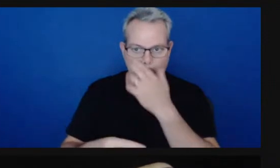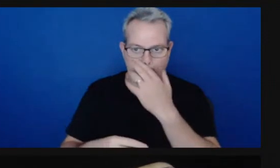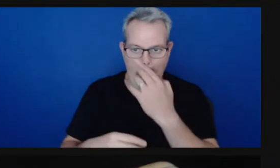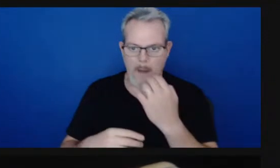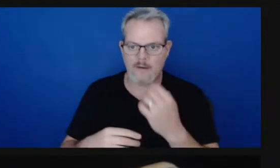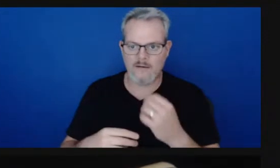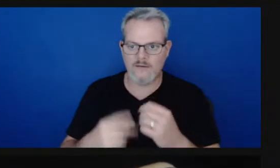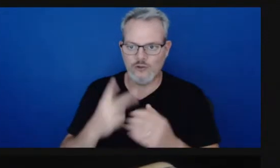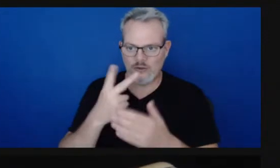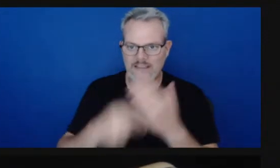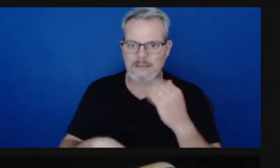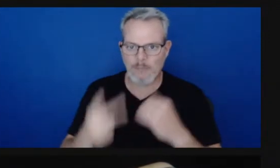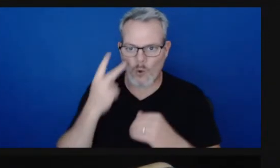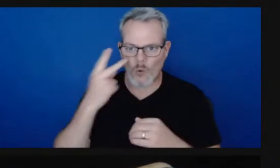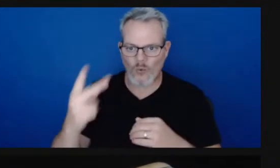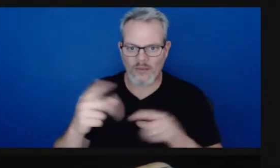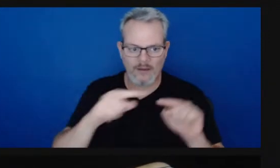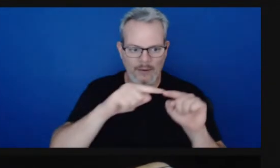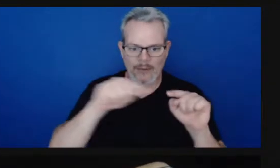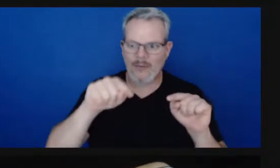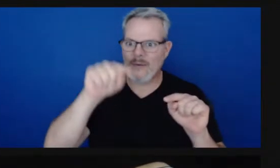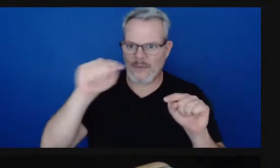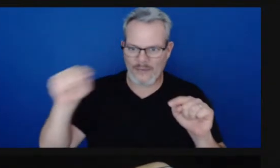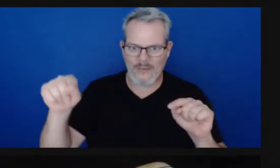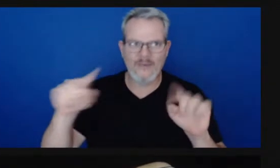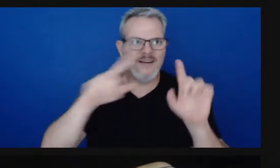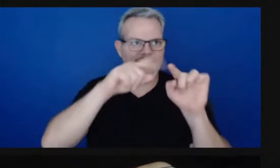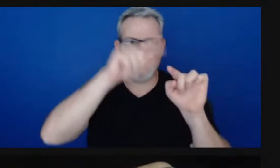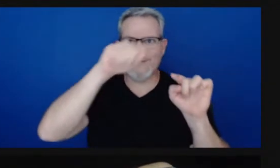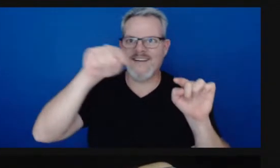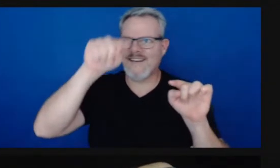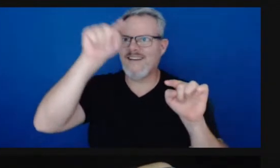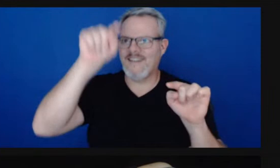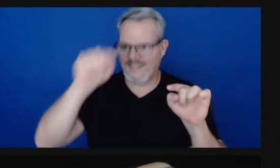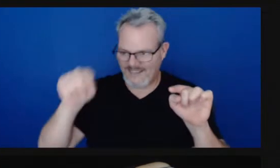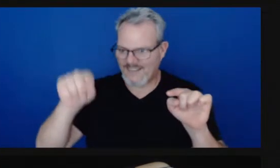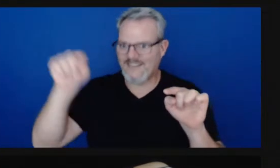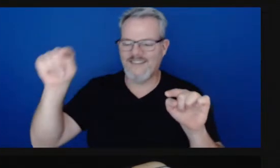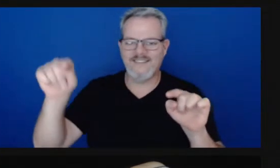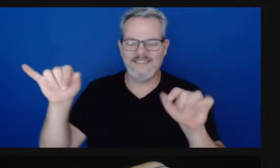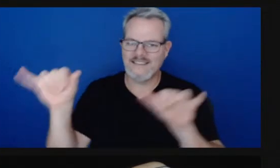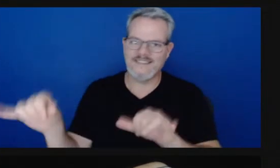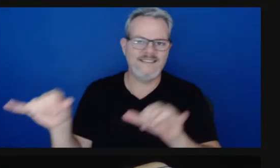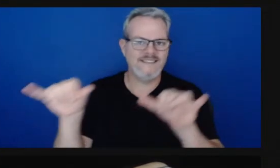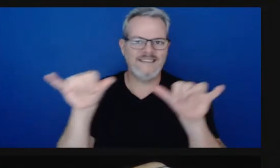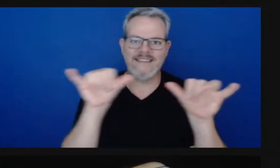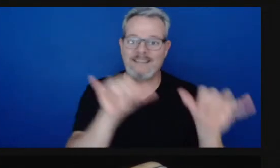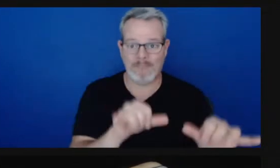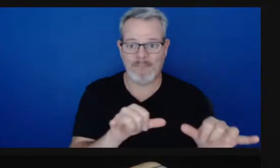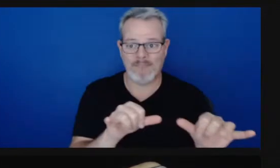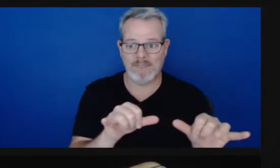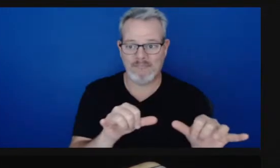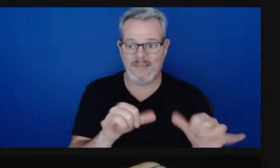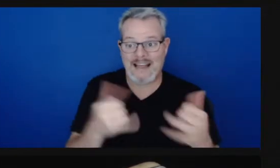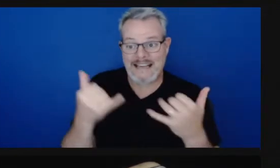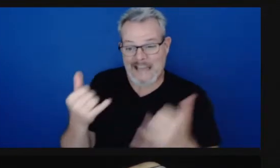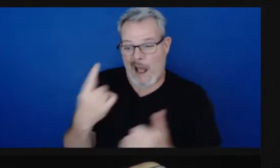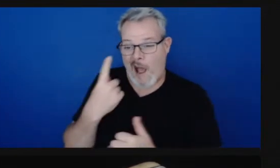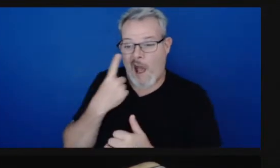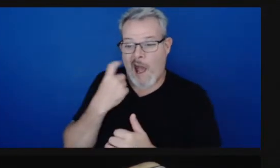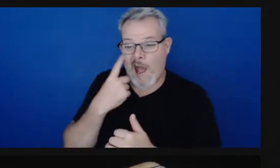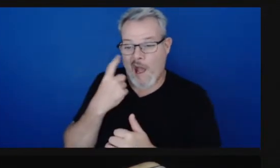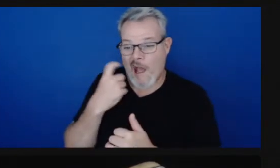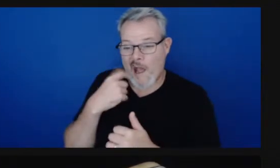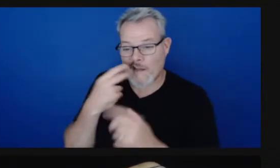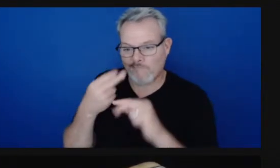down signal. And very similar there as well. And you see it's actually was dropping down. And now the most recent data points look like they're coming back